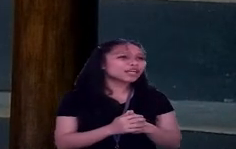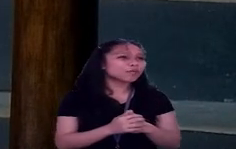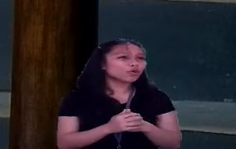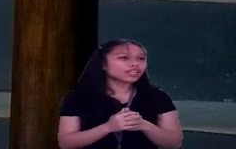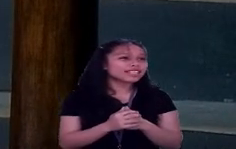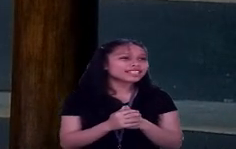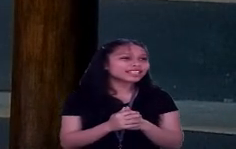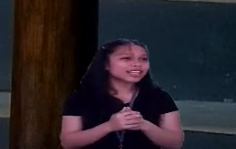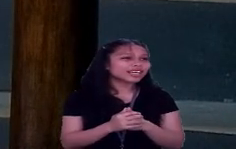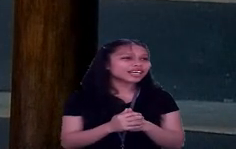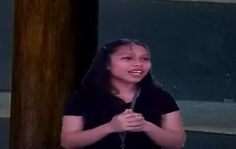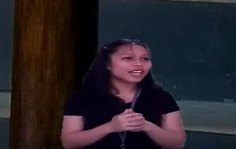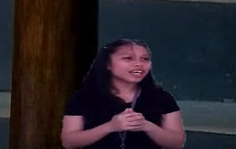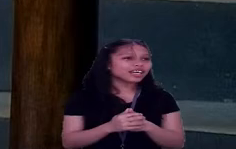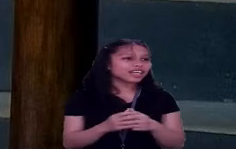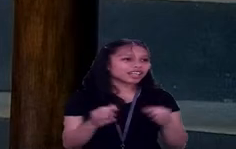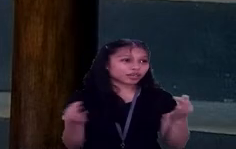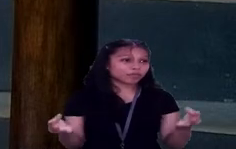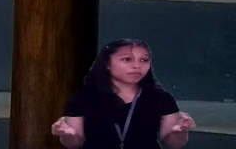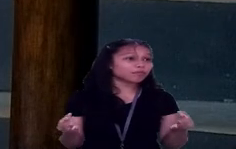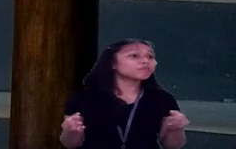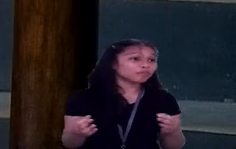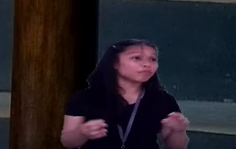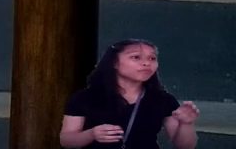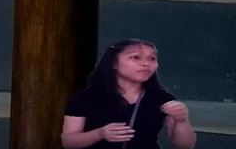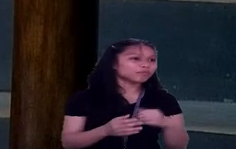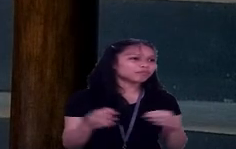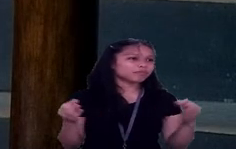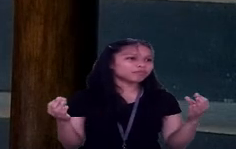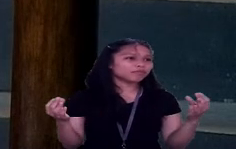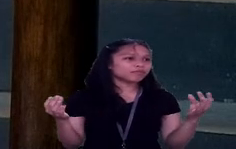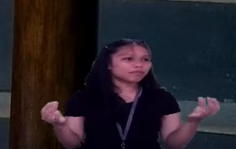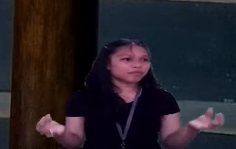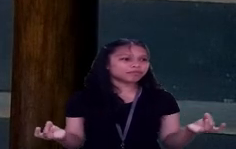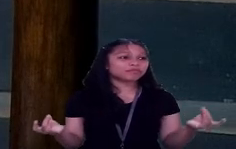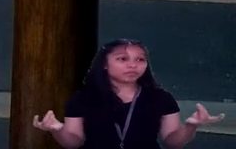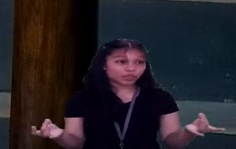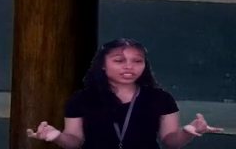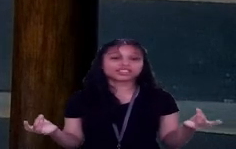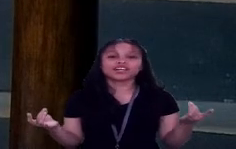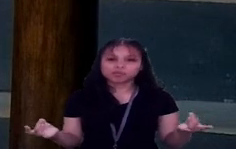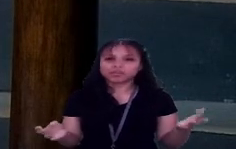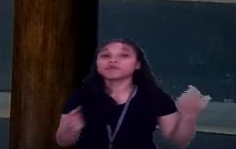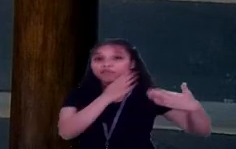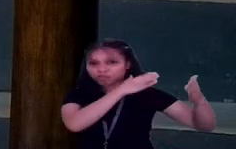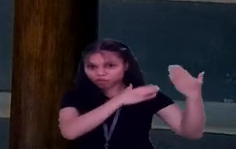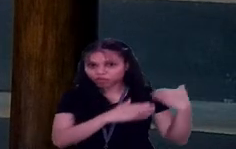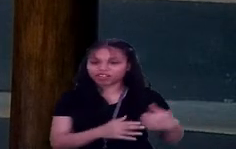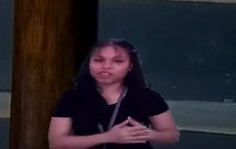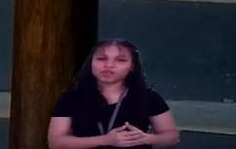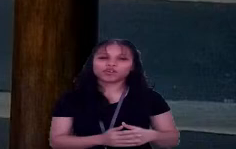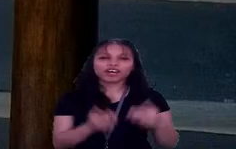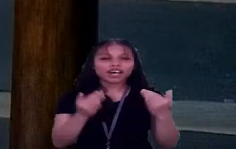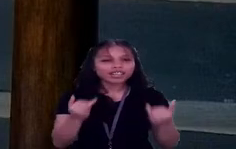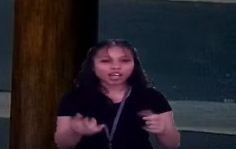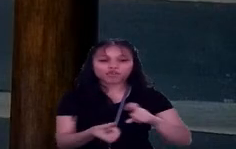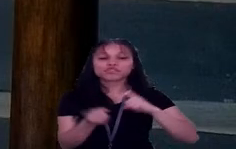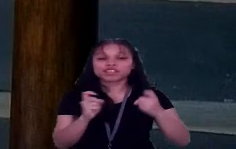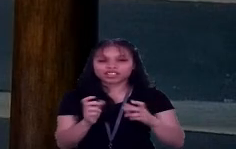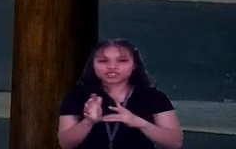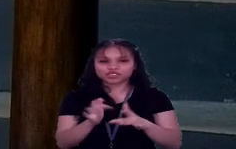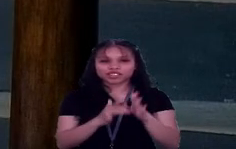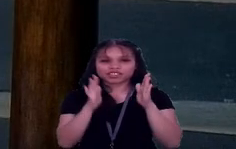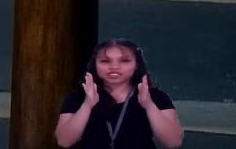of a Buddhism in Cambodia, I personally thank God that Bethany Baptist Church Makati has a missionary with the name of missionary Kit